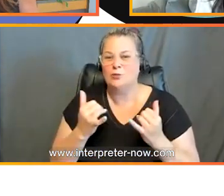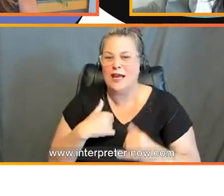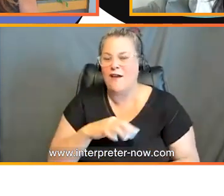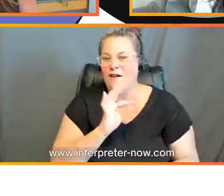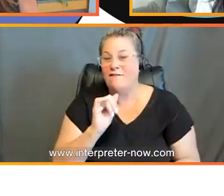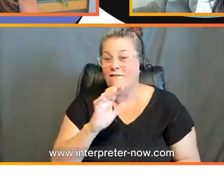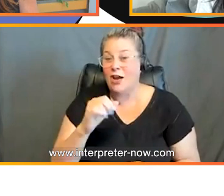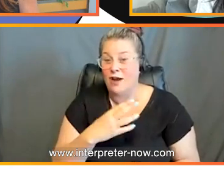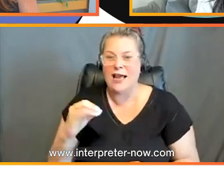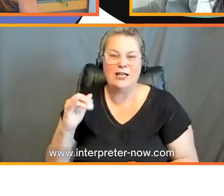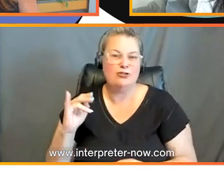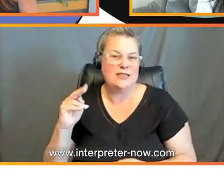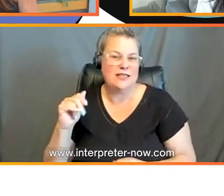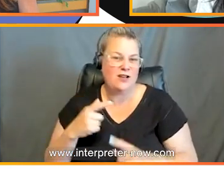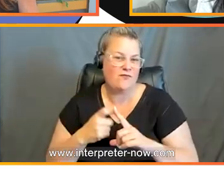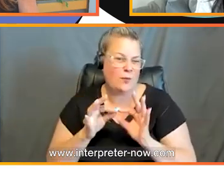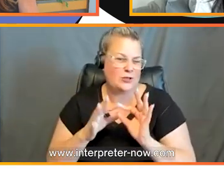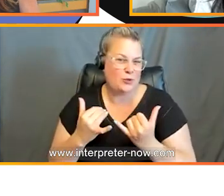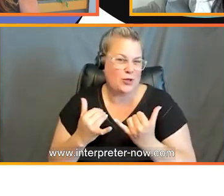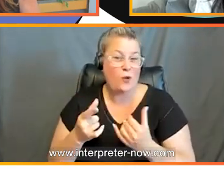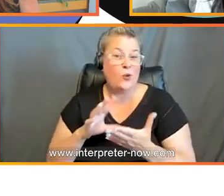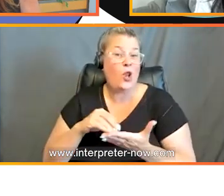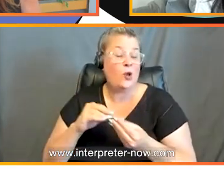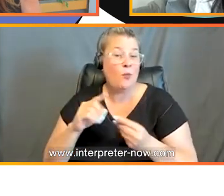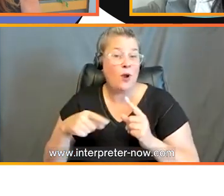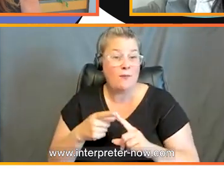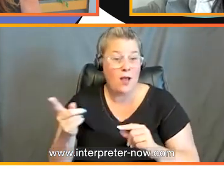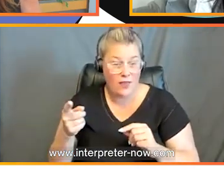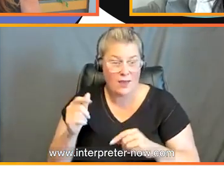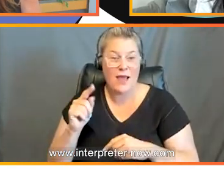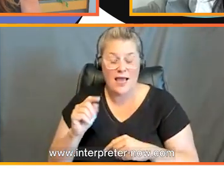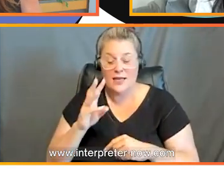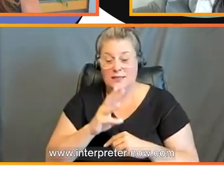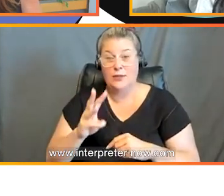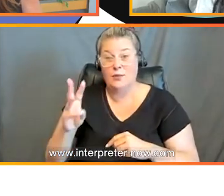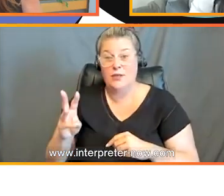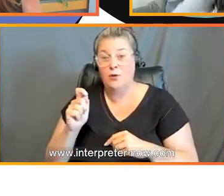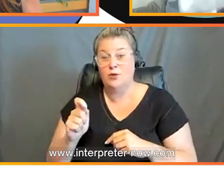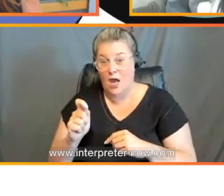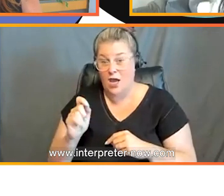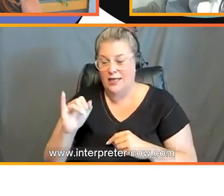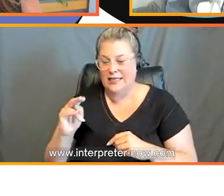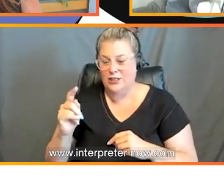ASL interpreters today are Farah and Janina from Interpreter Now. You can learn more about them at